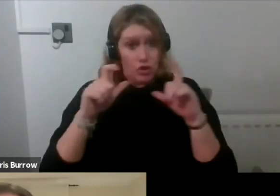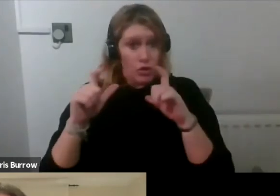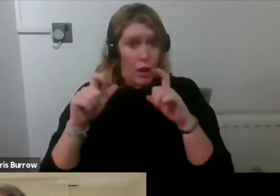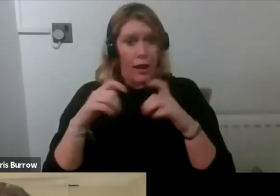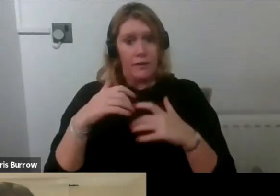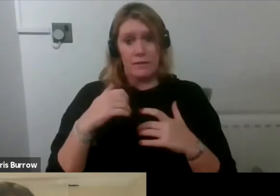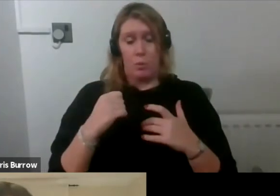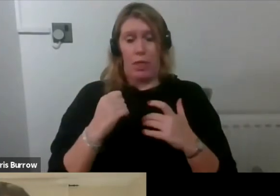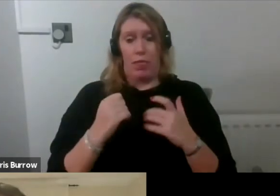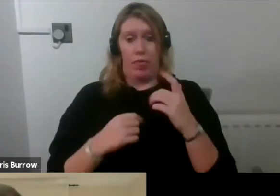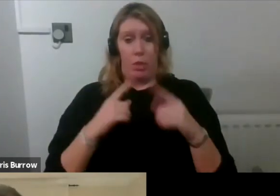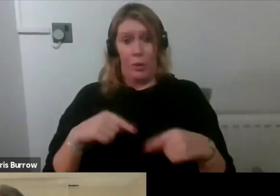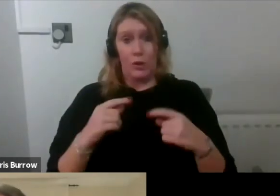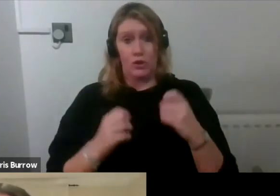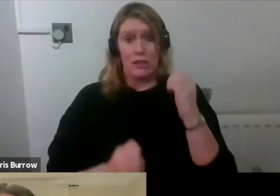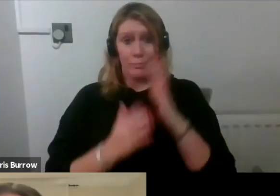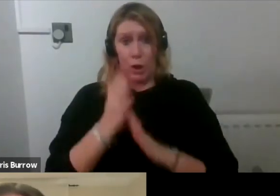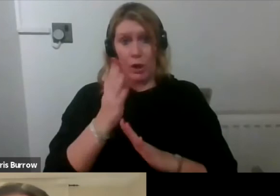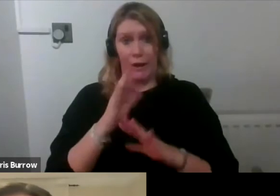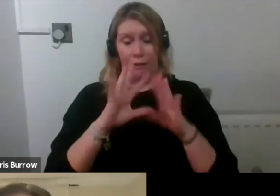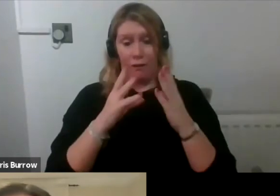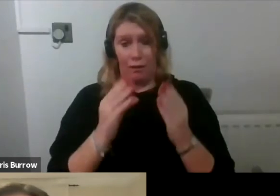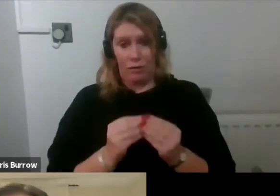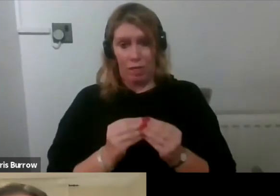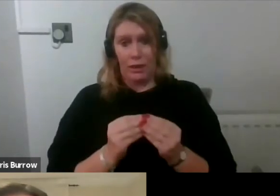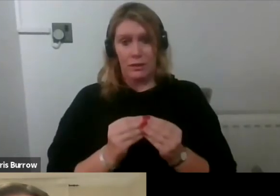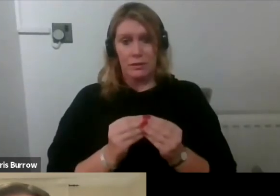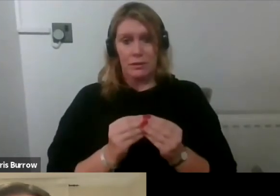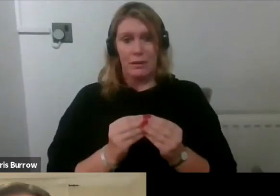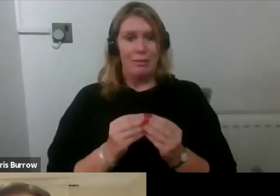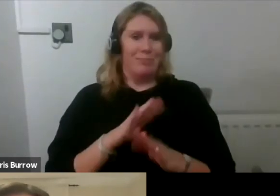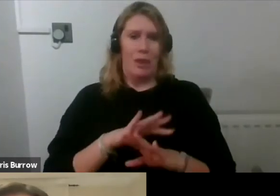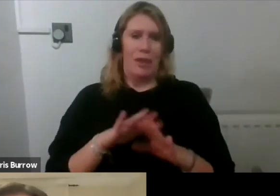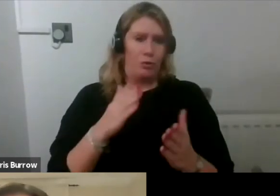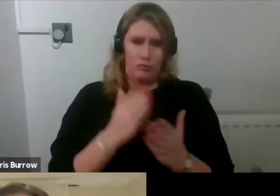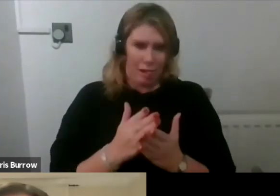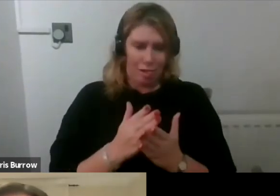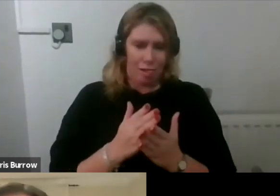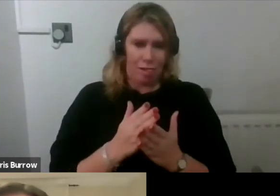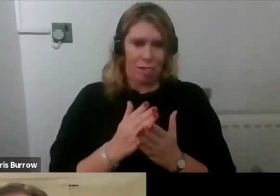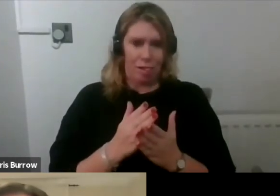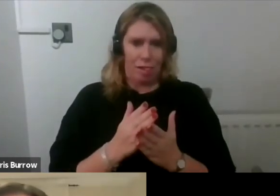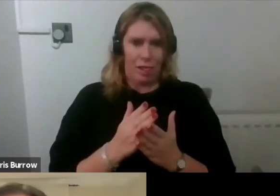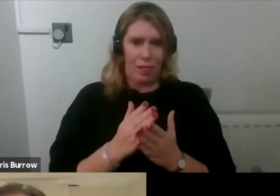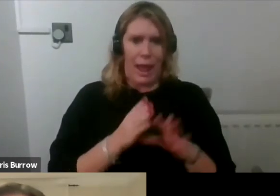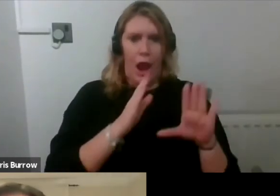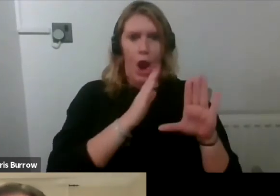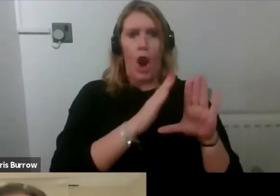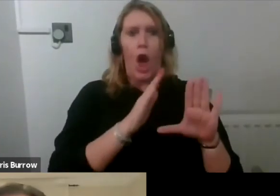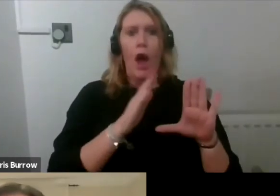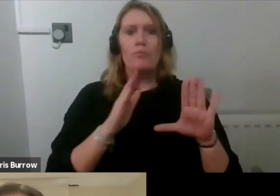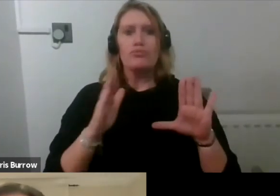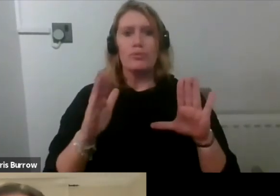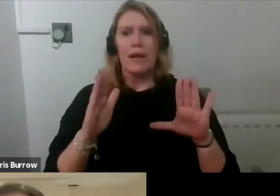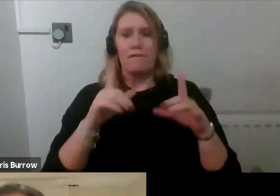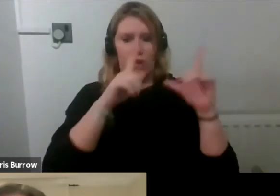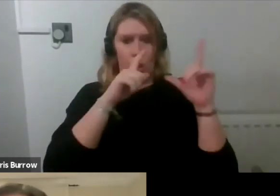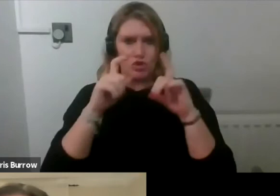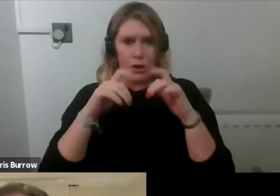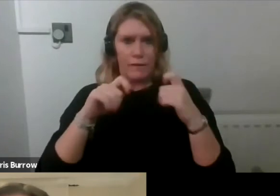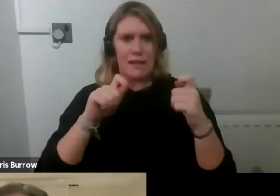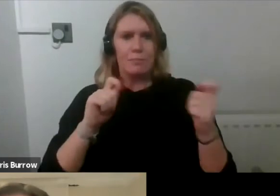wheelchairs burning and things like that. They're not real library photographs which have been doctored and stuff. So